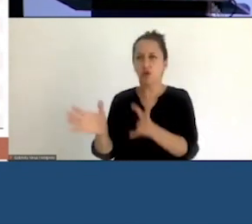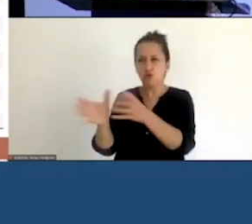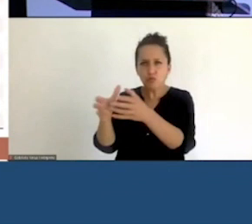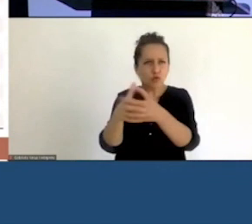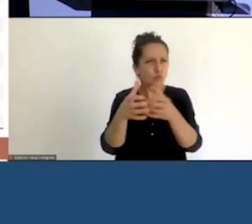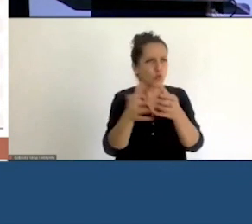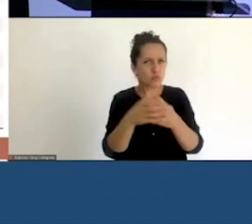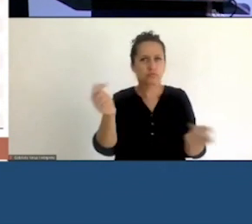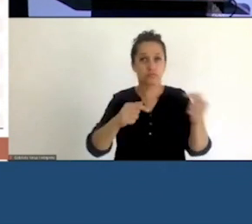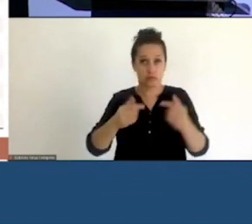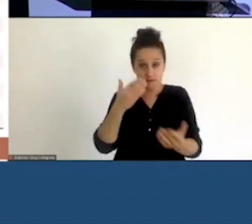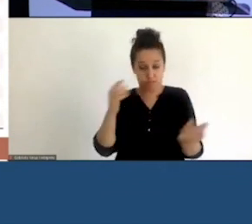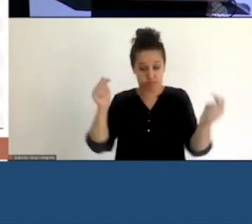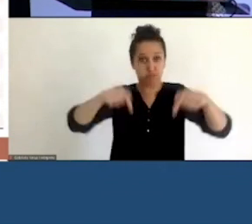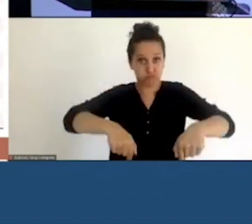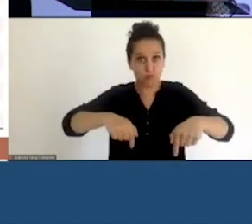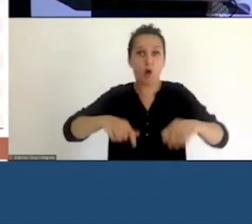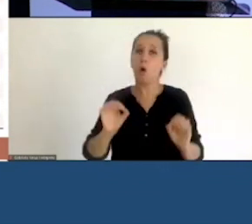today, they're